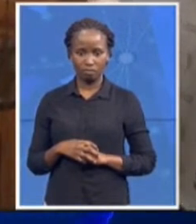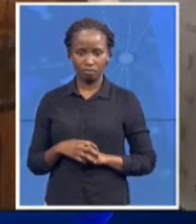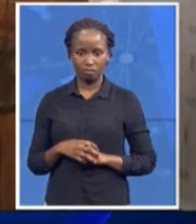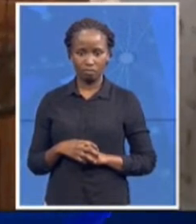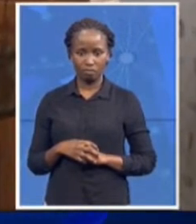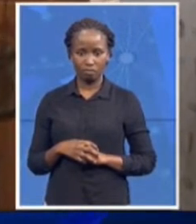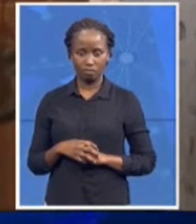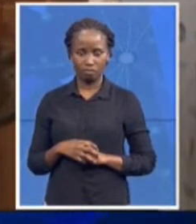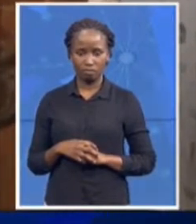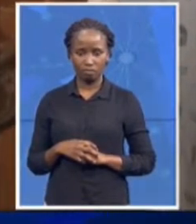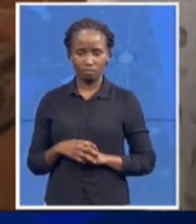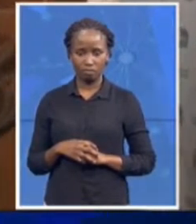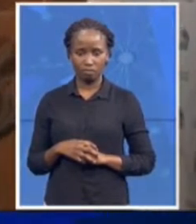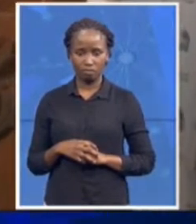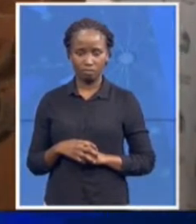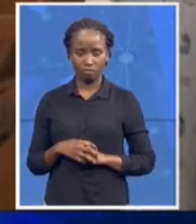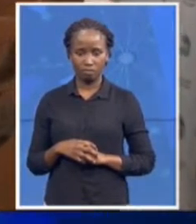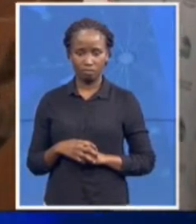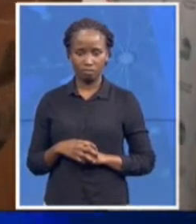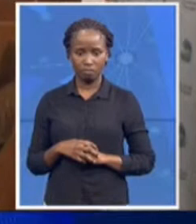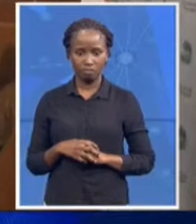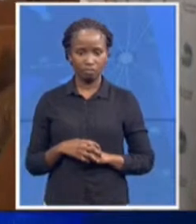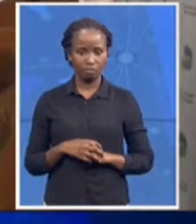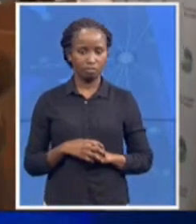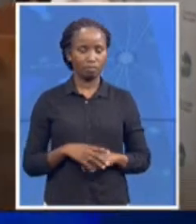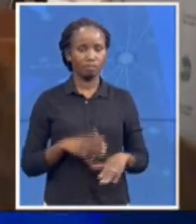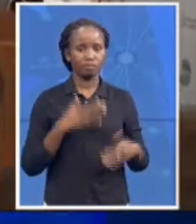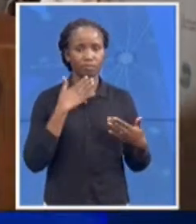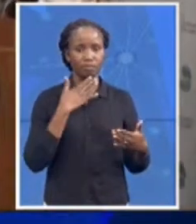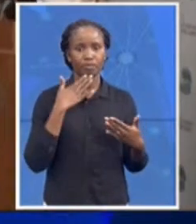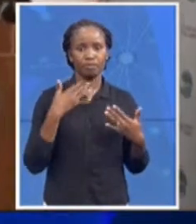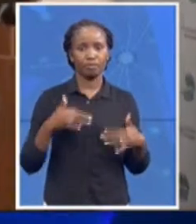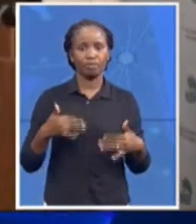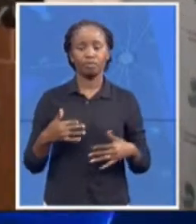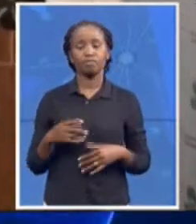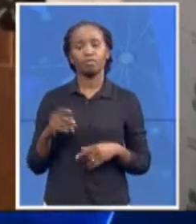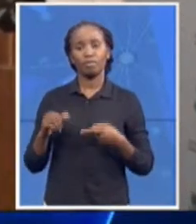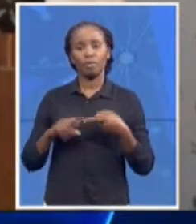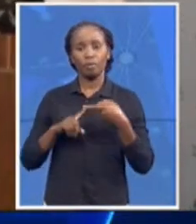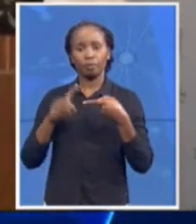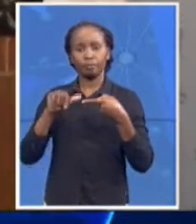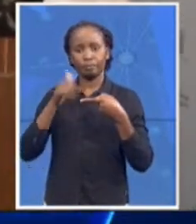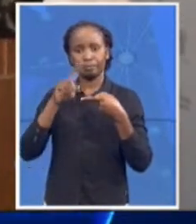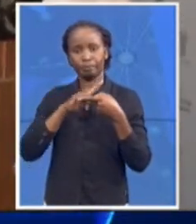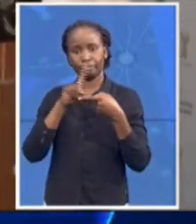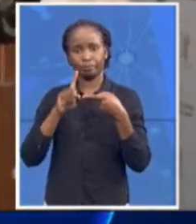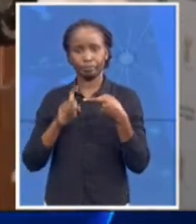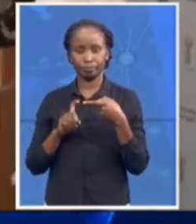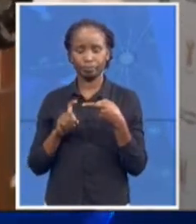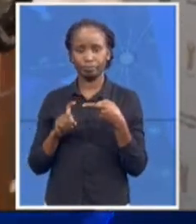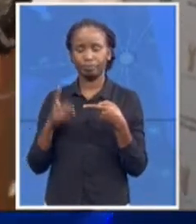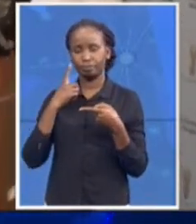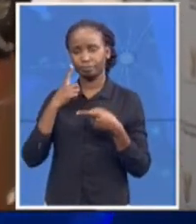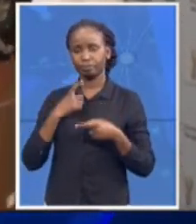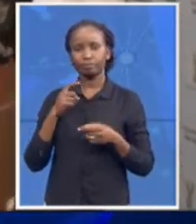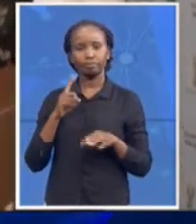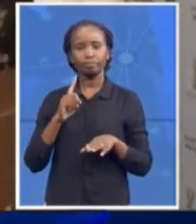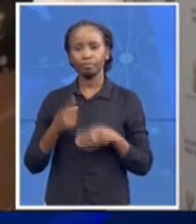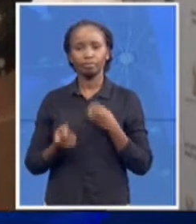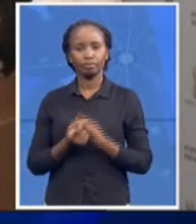Thank you very much. The very first question that was asked in terms of what has happened to the 300 million,